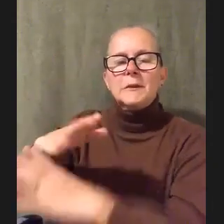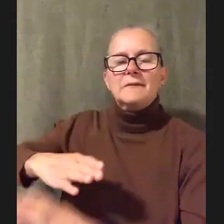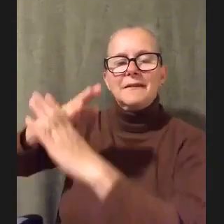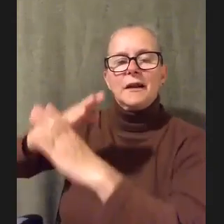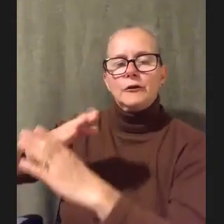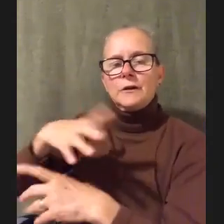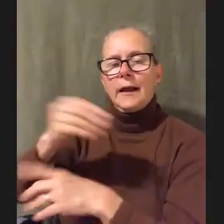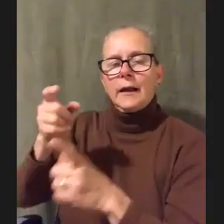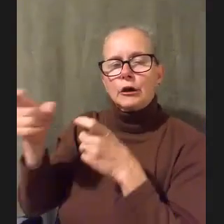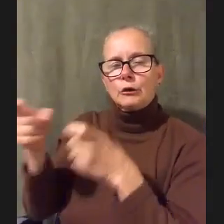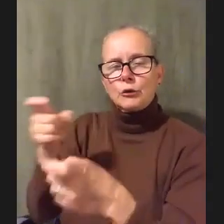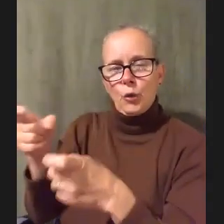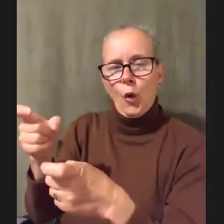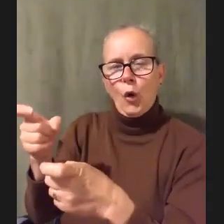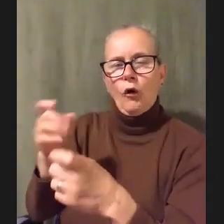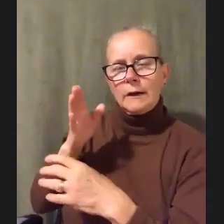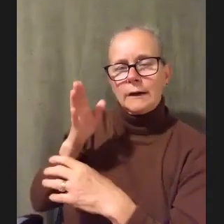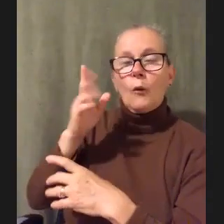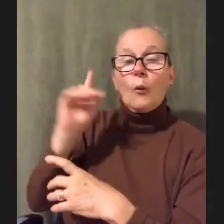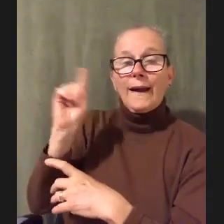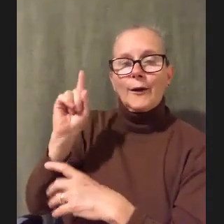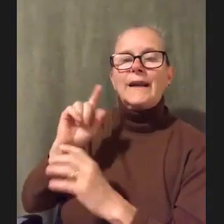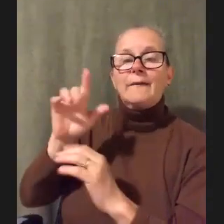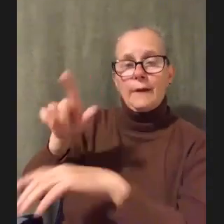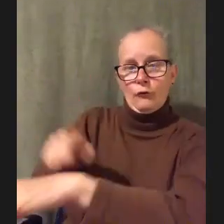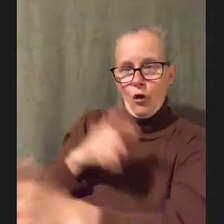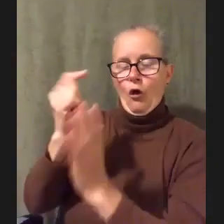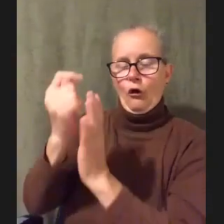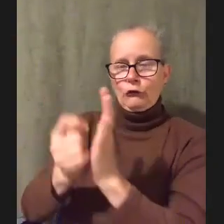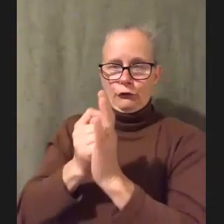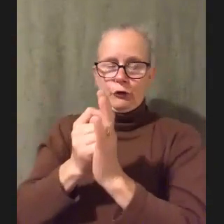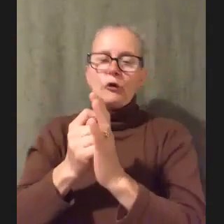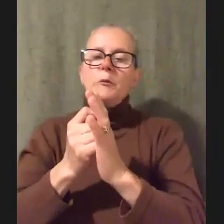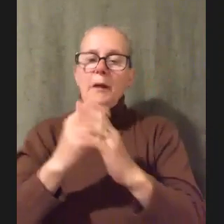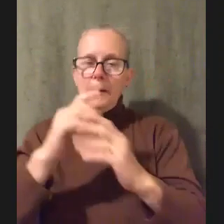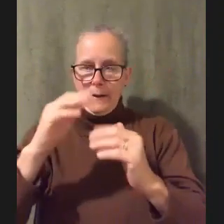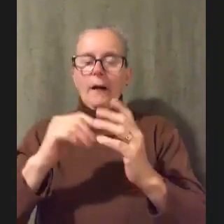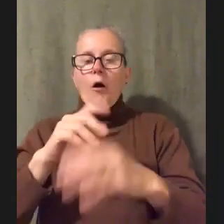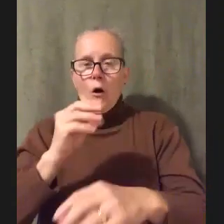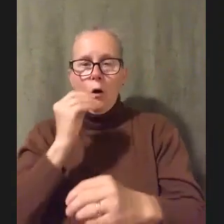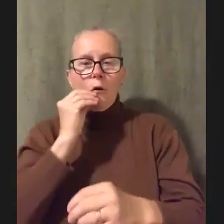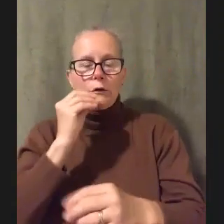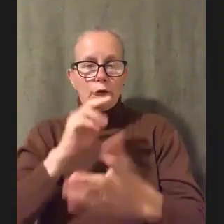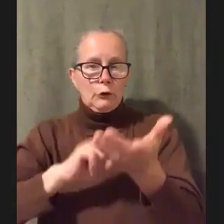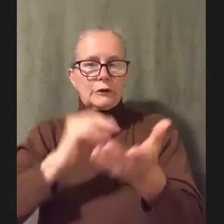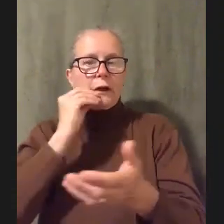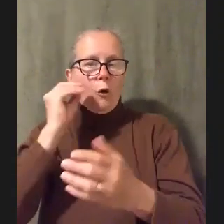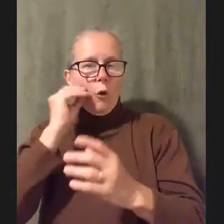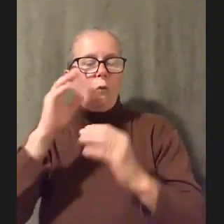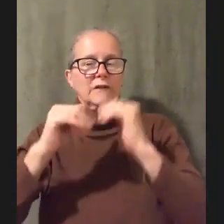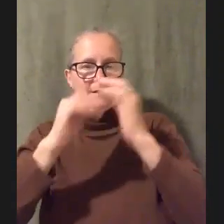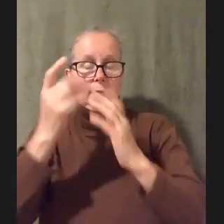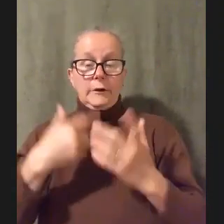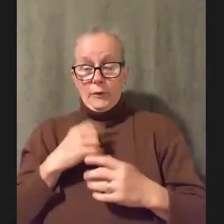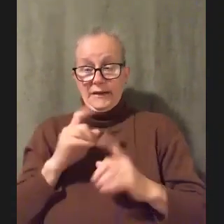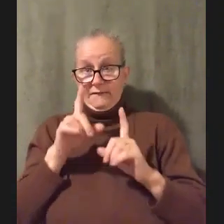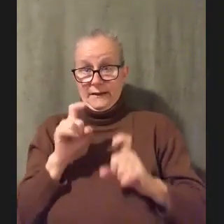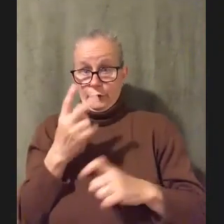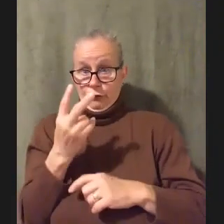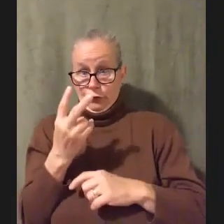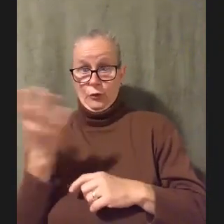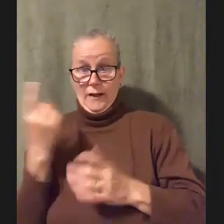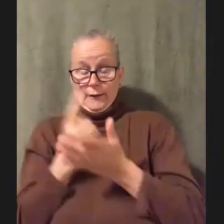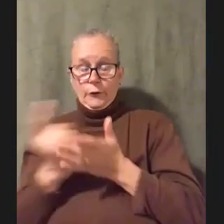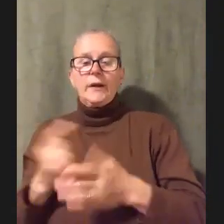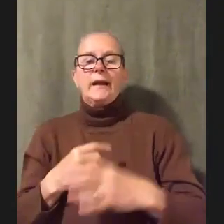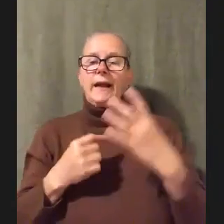control in long-term care facilities. We tested 2 facilities last week and have 4 more scheduled for this week. Our team will